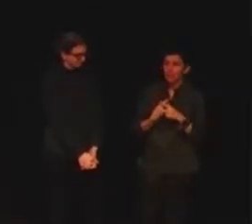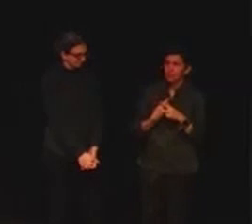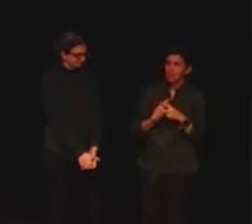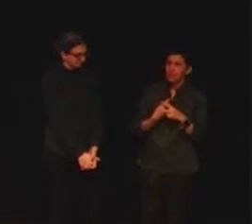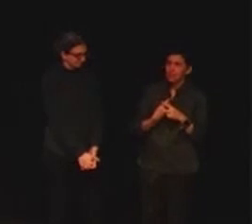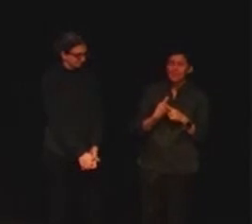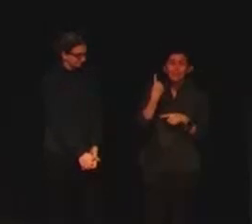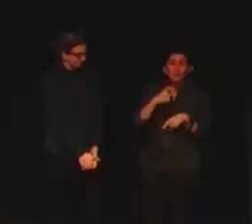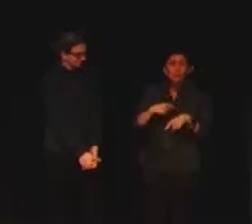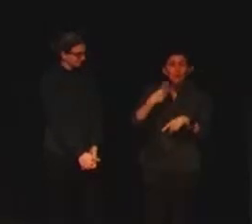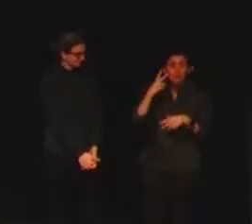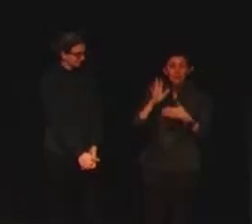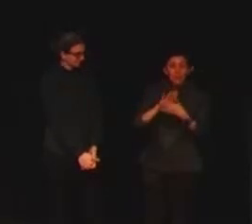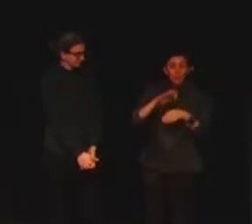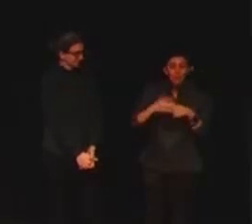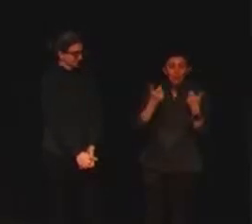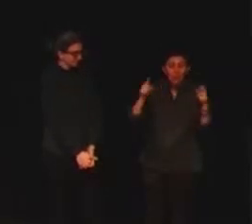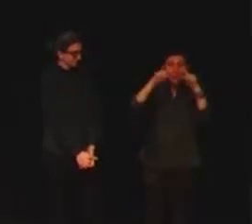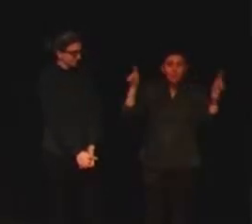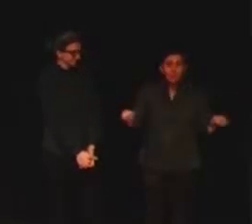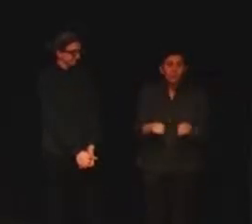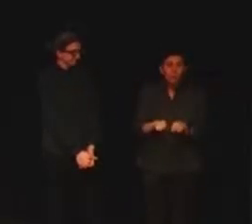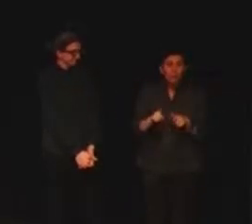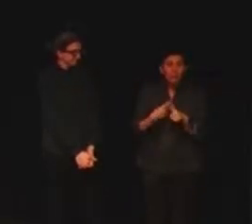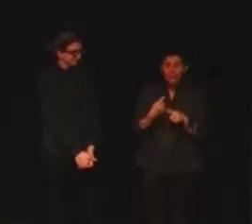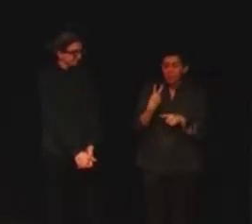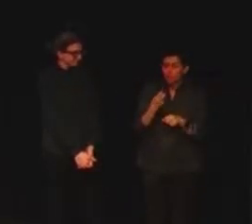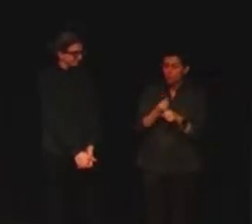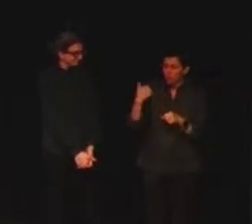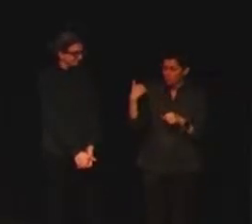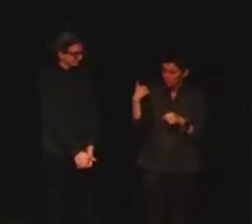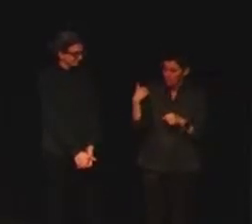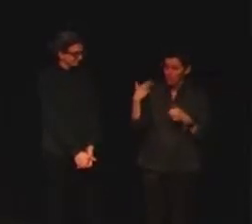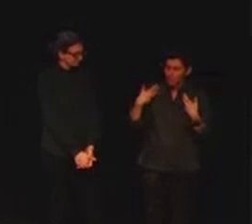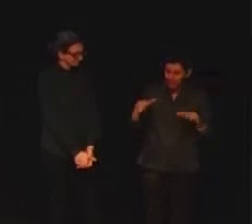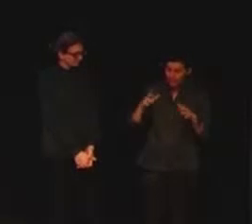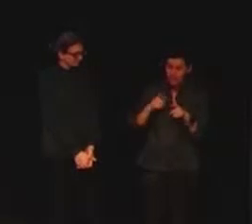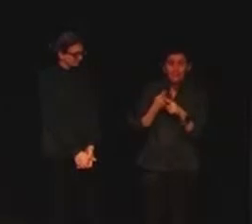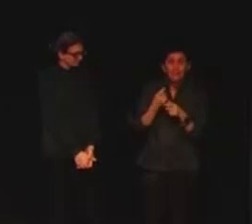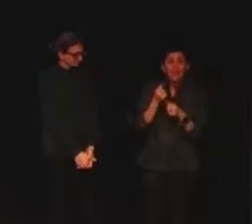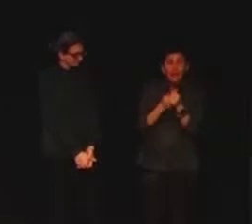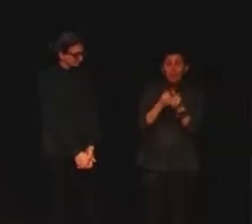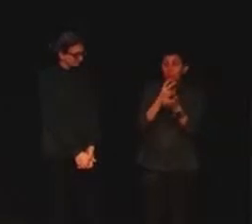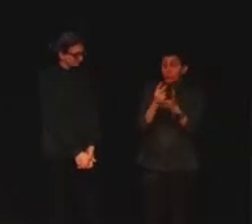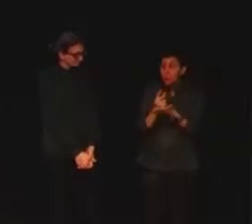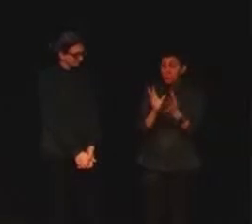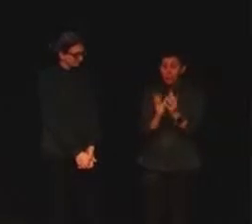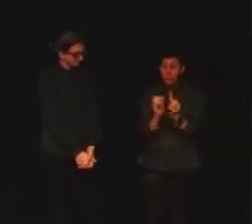it on a big screen, but it was like 2 years ago maybe. And then we've had a meeting every 2 weeks with Nick, with our Get Nick